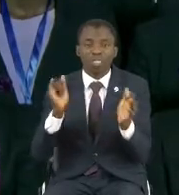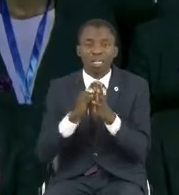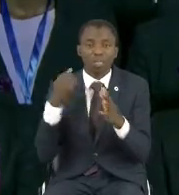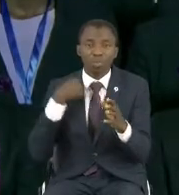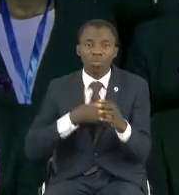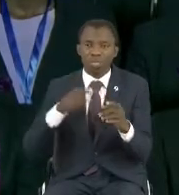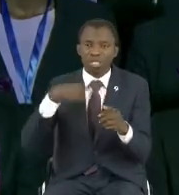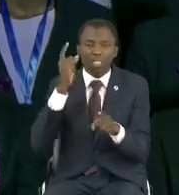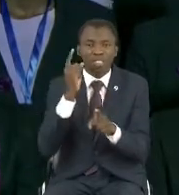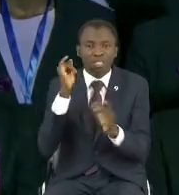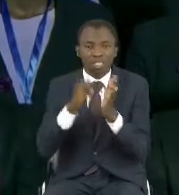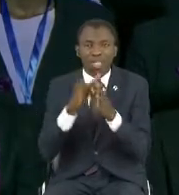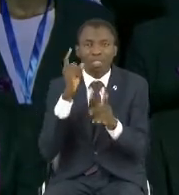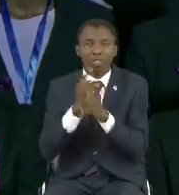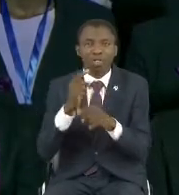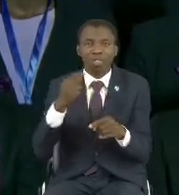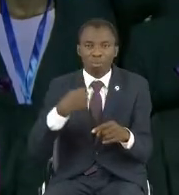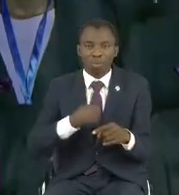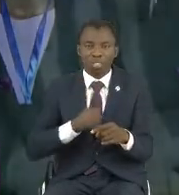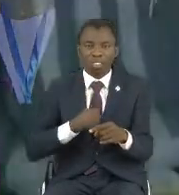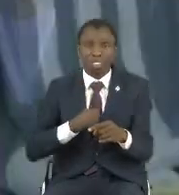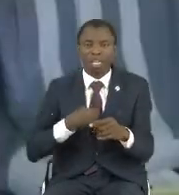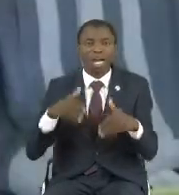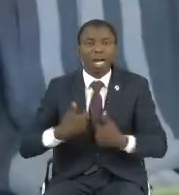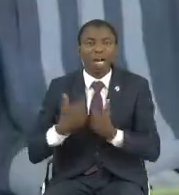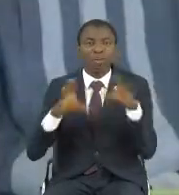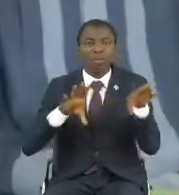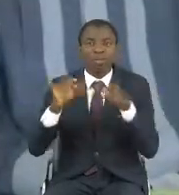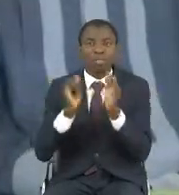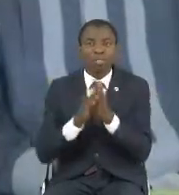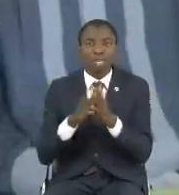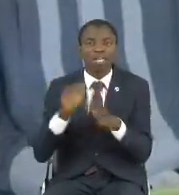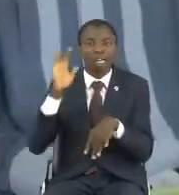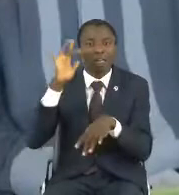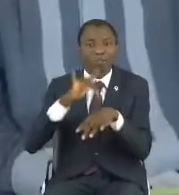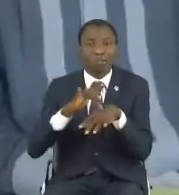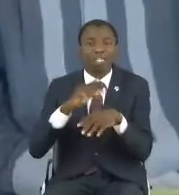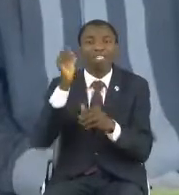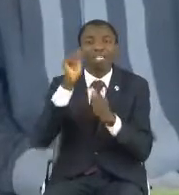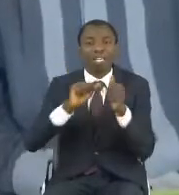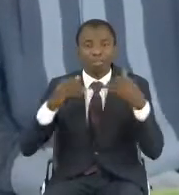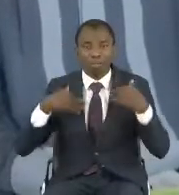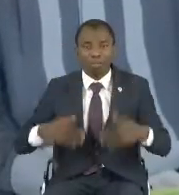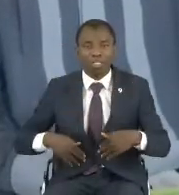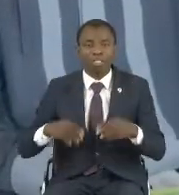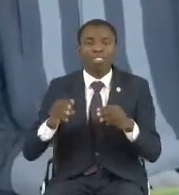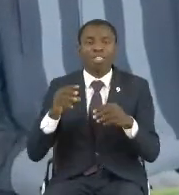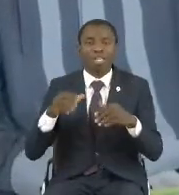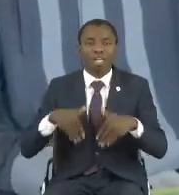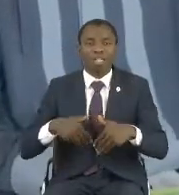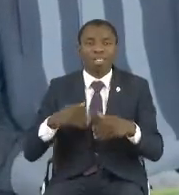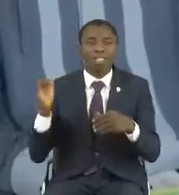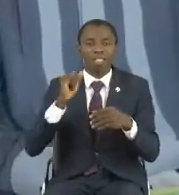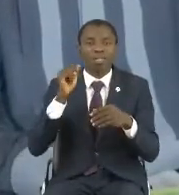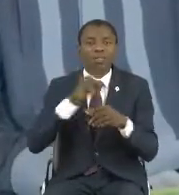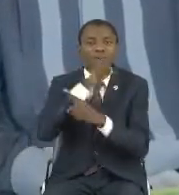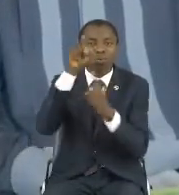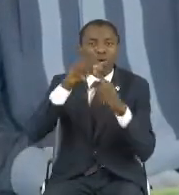it affect anybody? Now we know better. When a pregnant